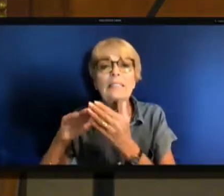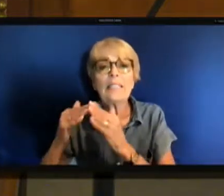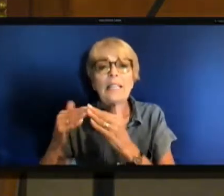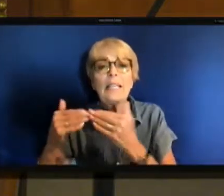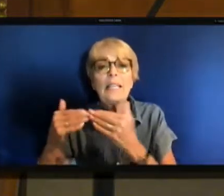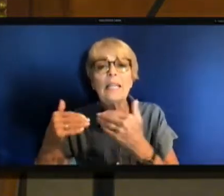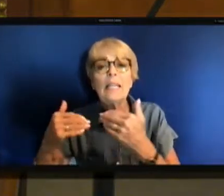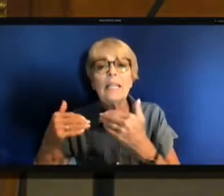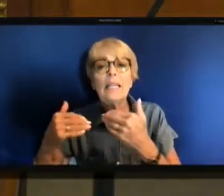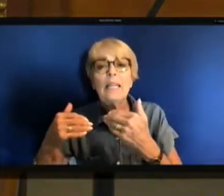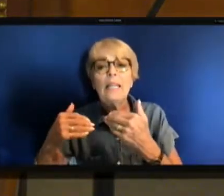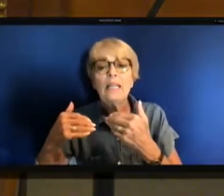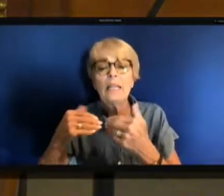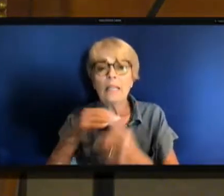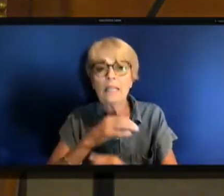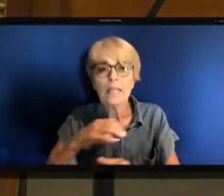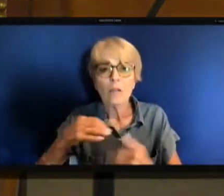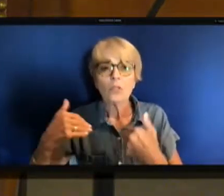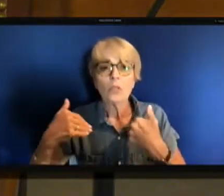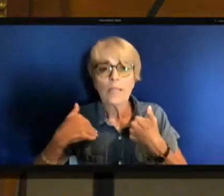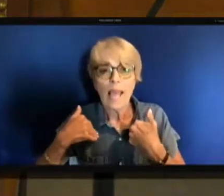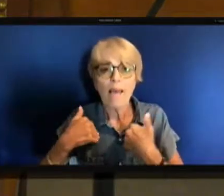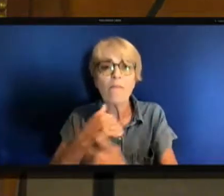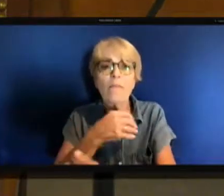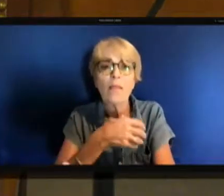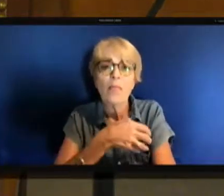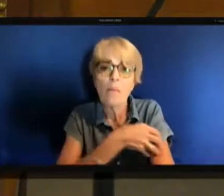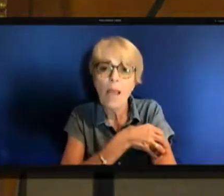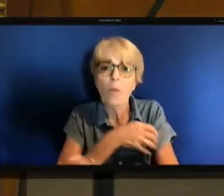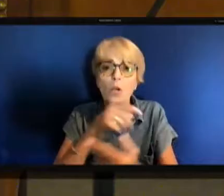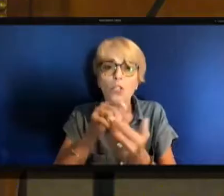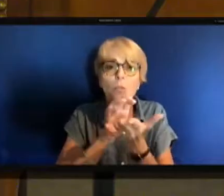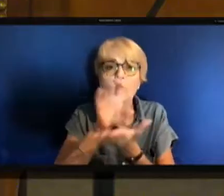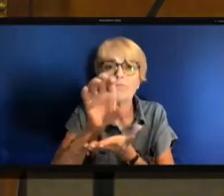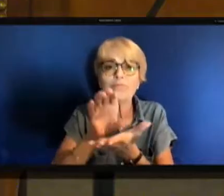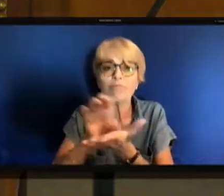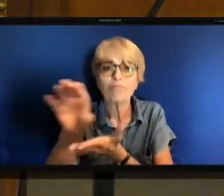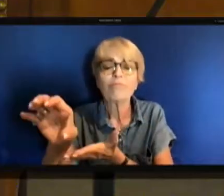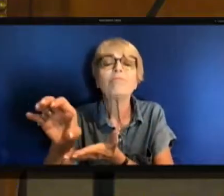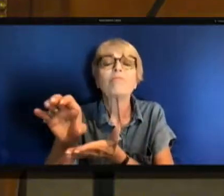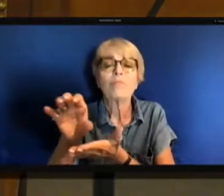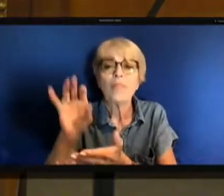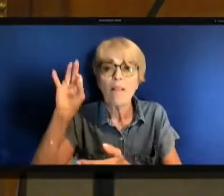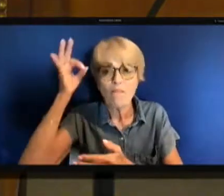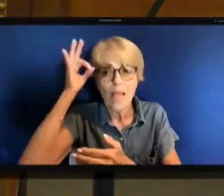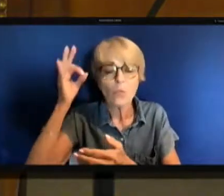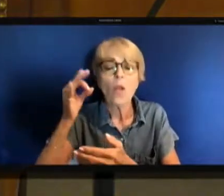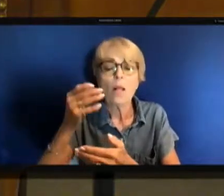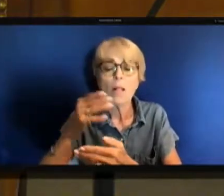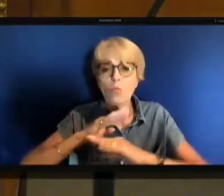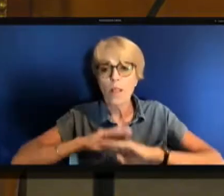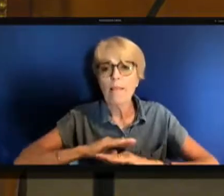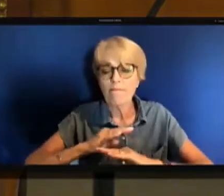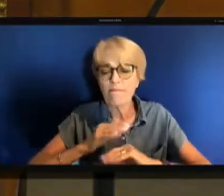to allocate these federal relief funds to specific organizations.